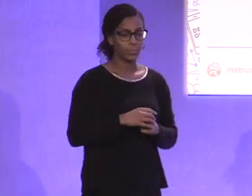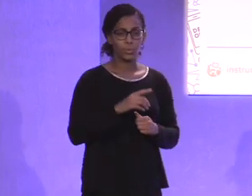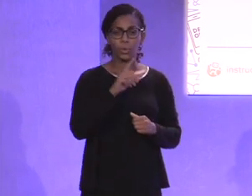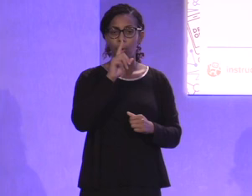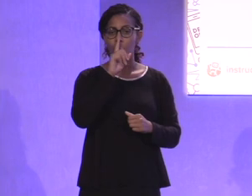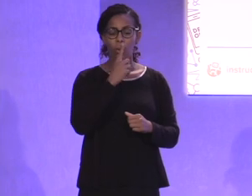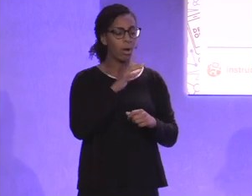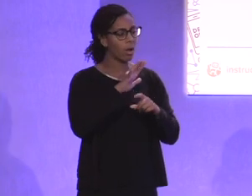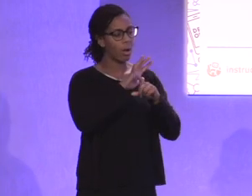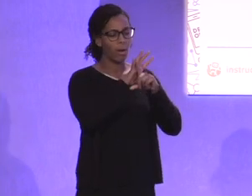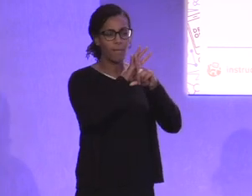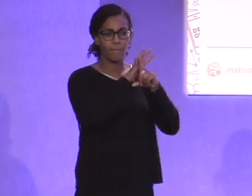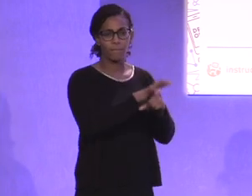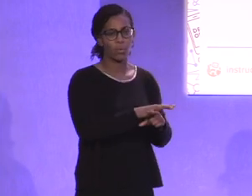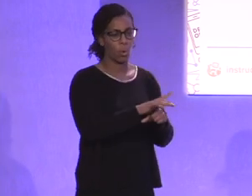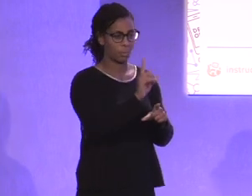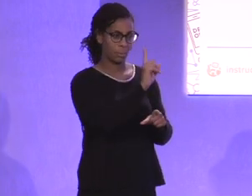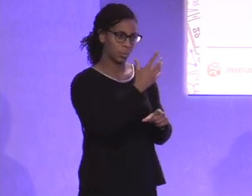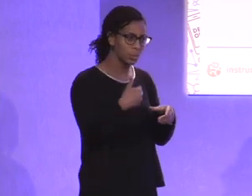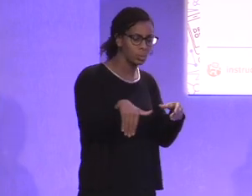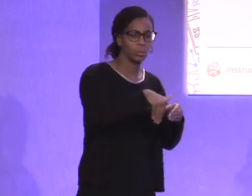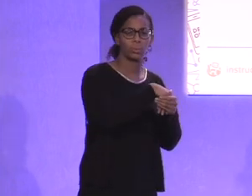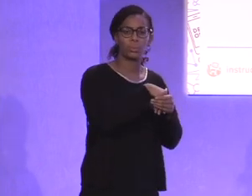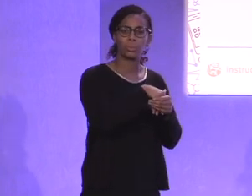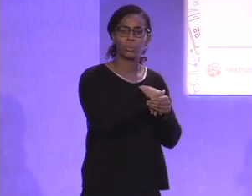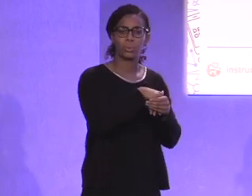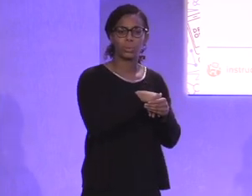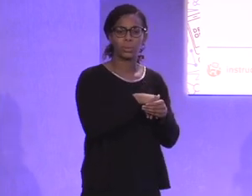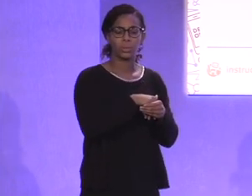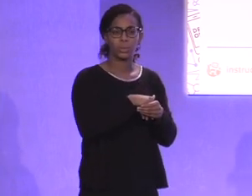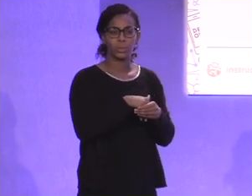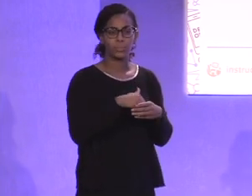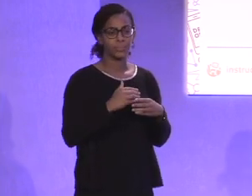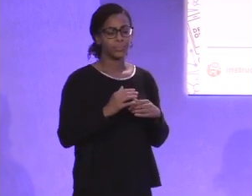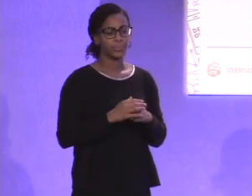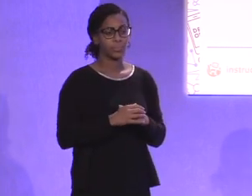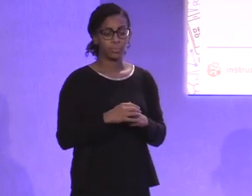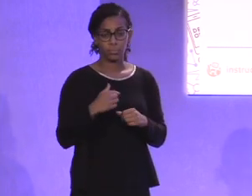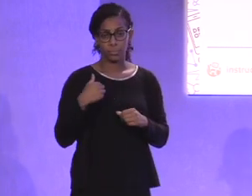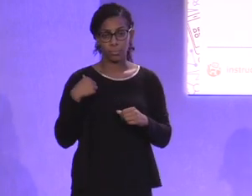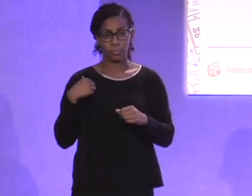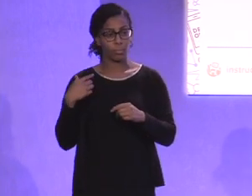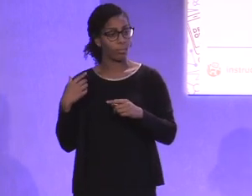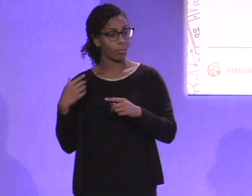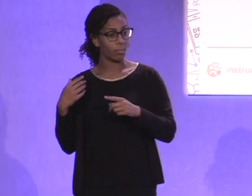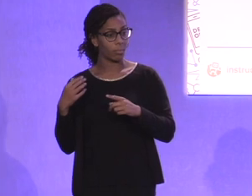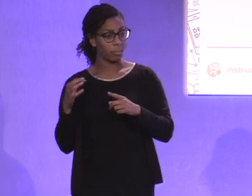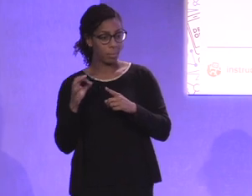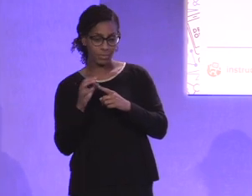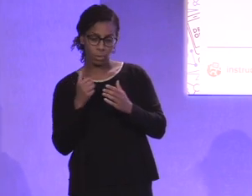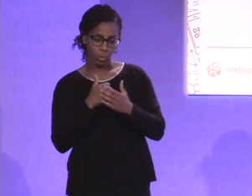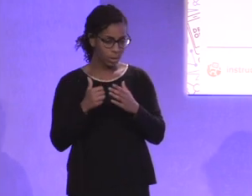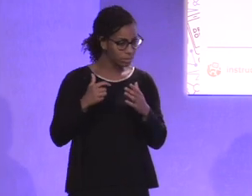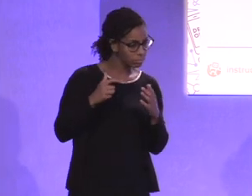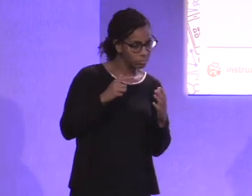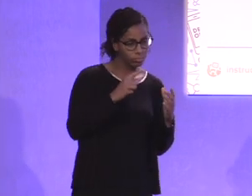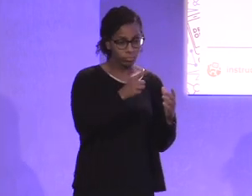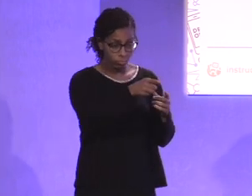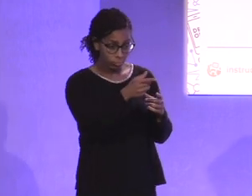young? In Pivotal, we train people that have recently purchased Pivotal Cloud